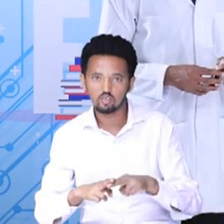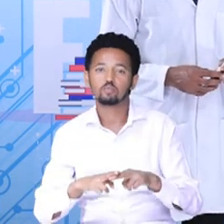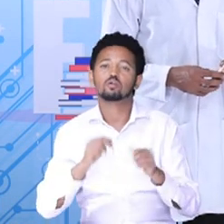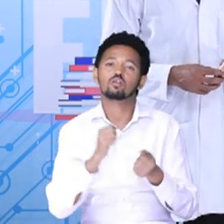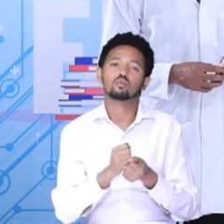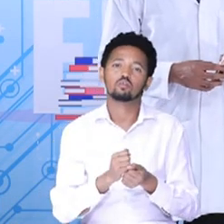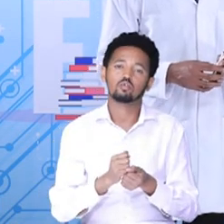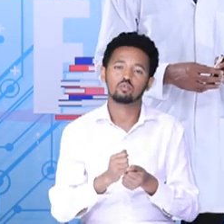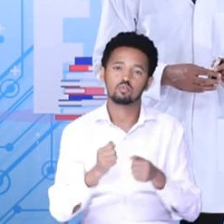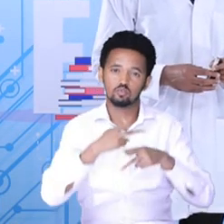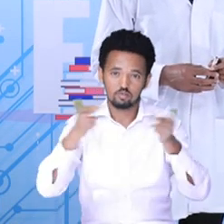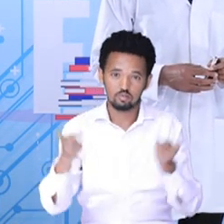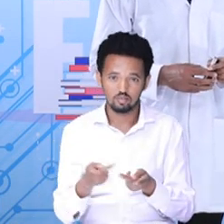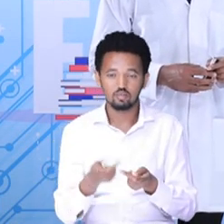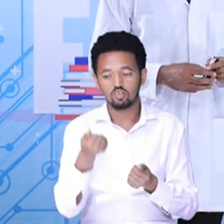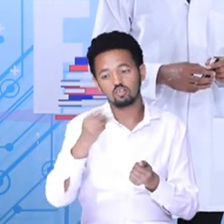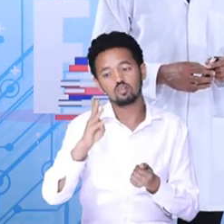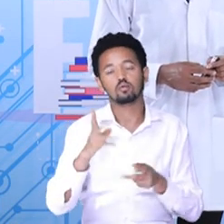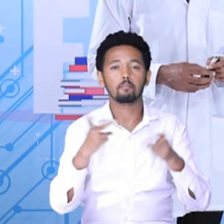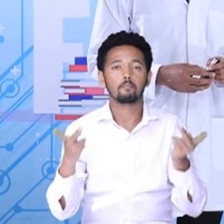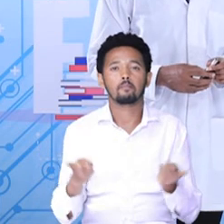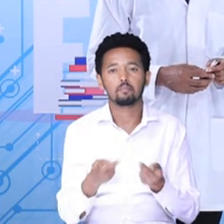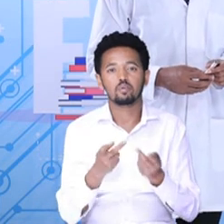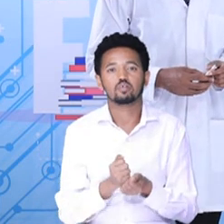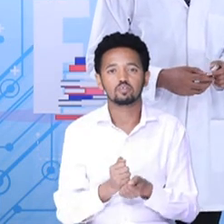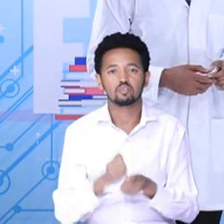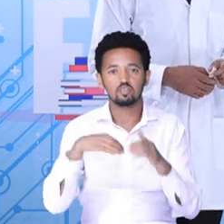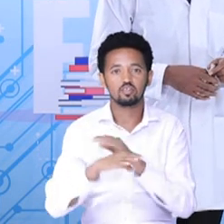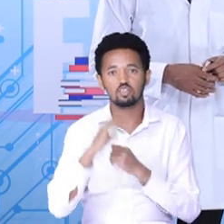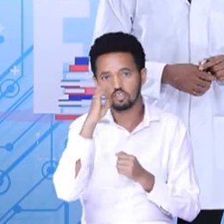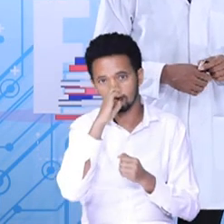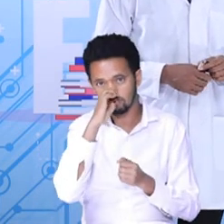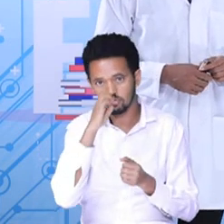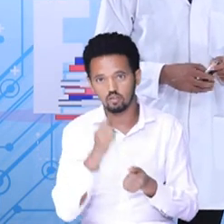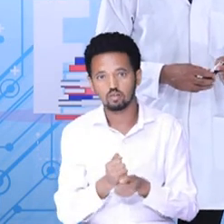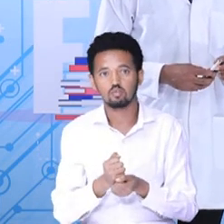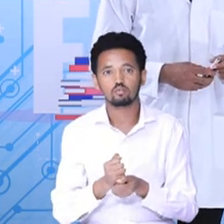to settle on some places. In Ethiopian context,